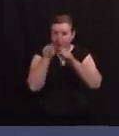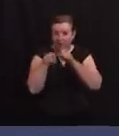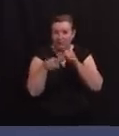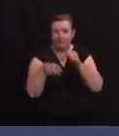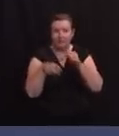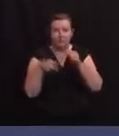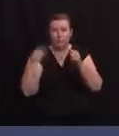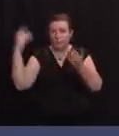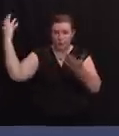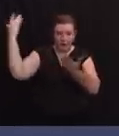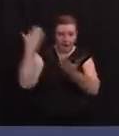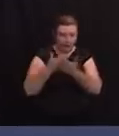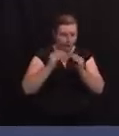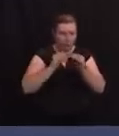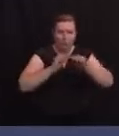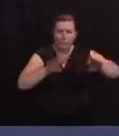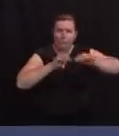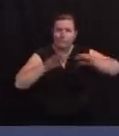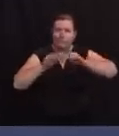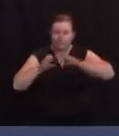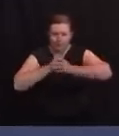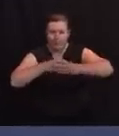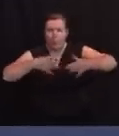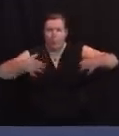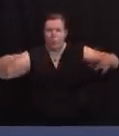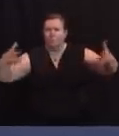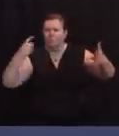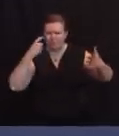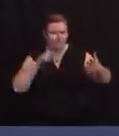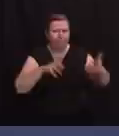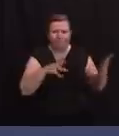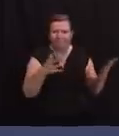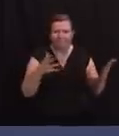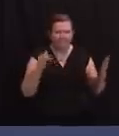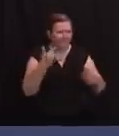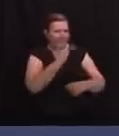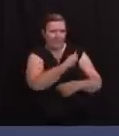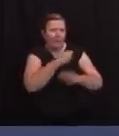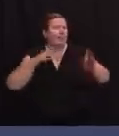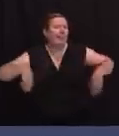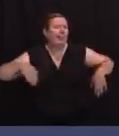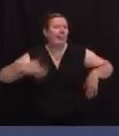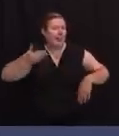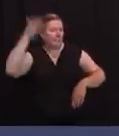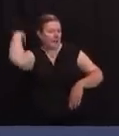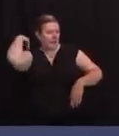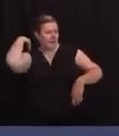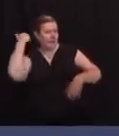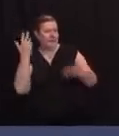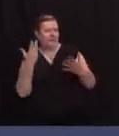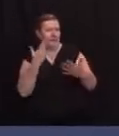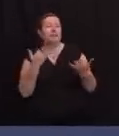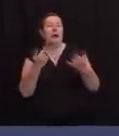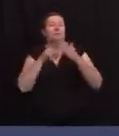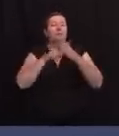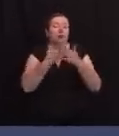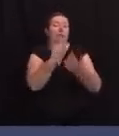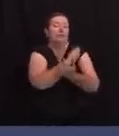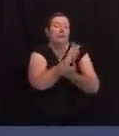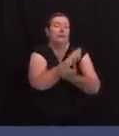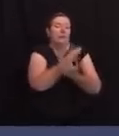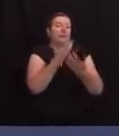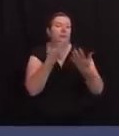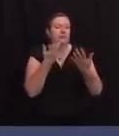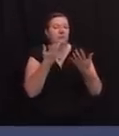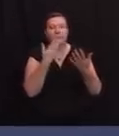than the other variants. And at that time, vaccination was just starting, and we were in a whole lot worse situation, but